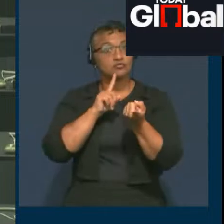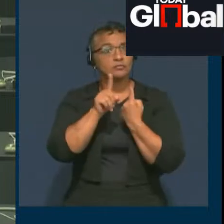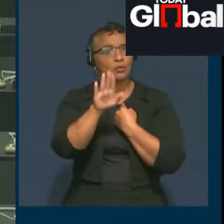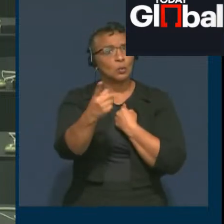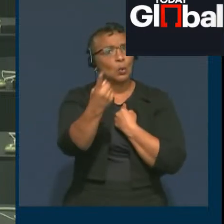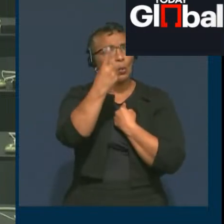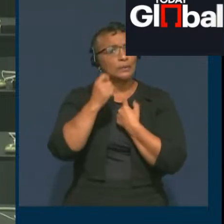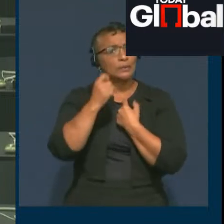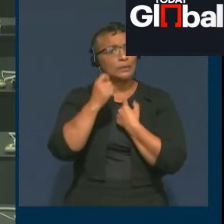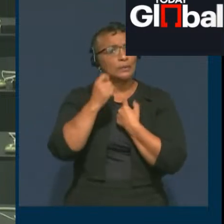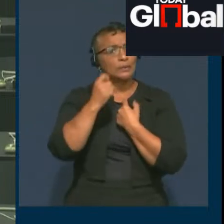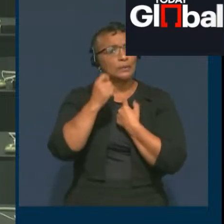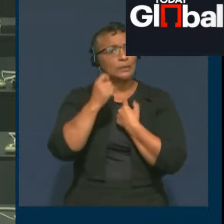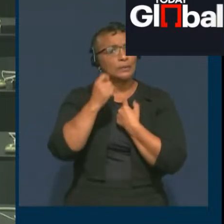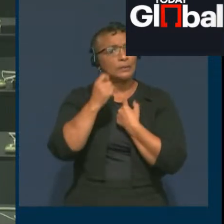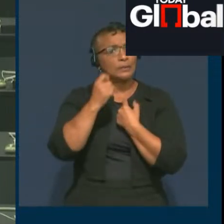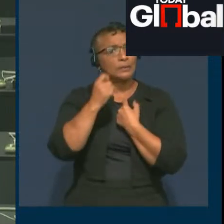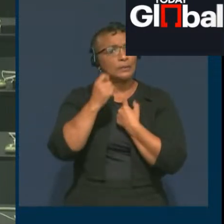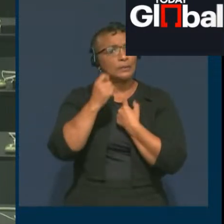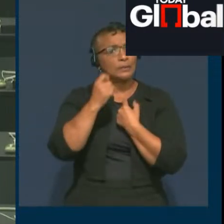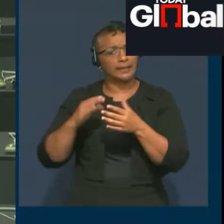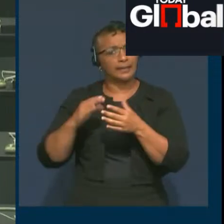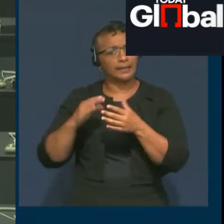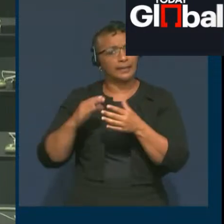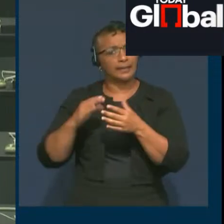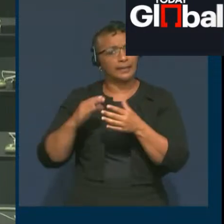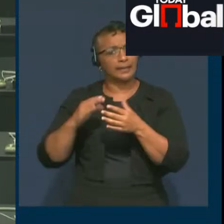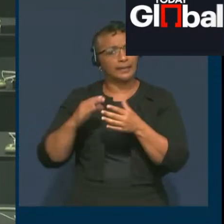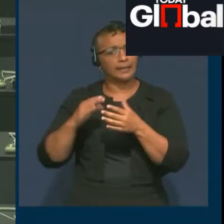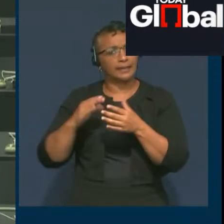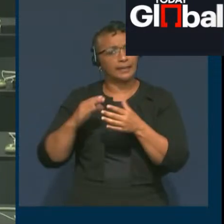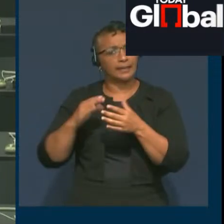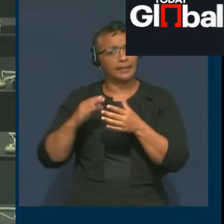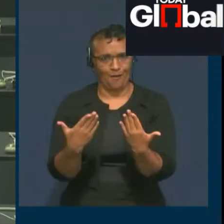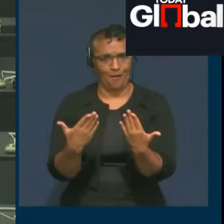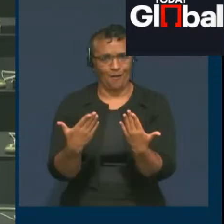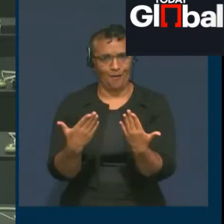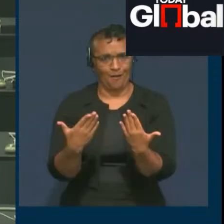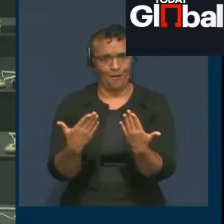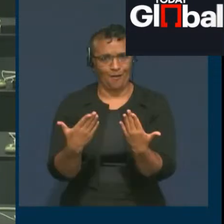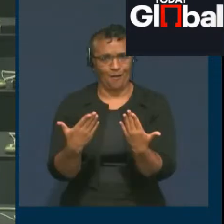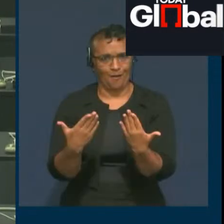that's all I can tell you, really. I'd like to reaffirm that our institute is independent.